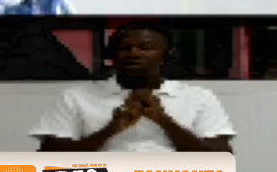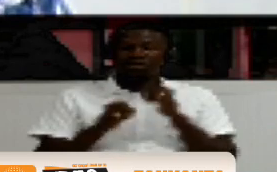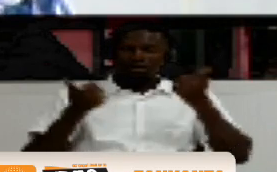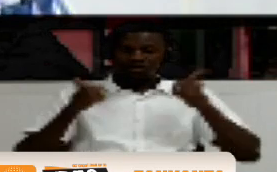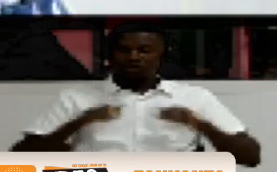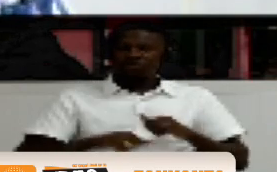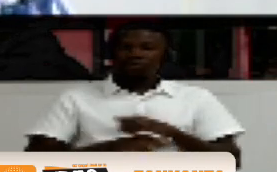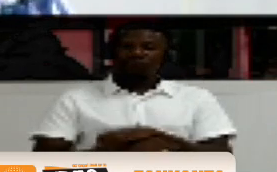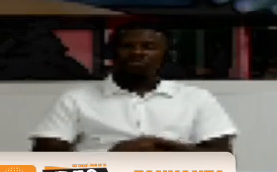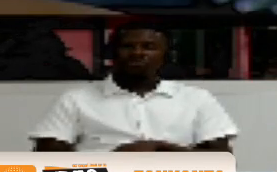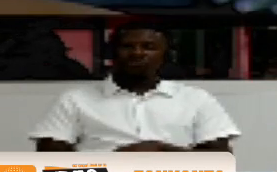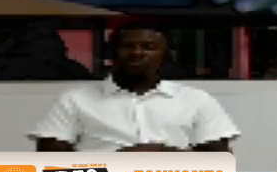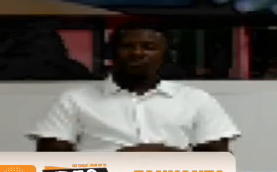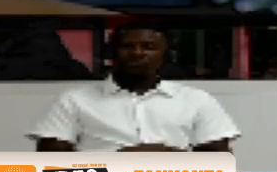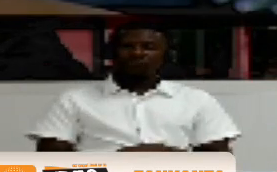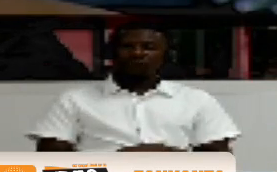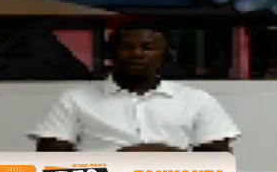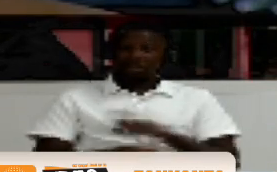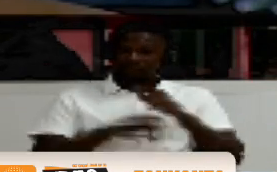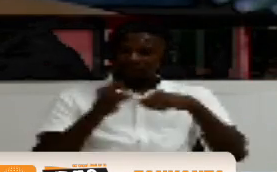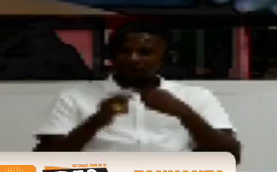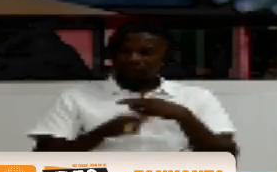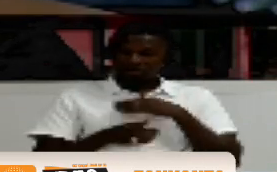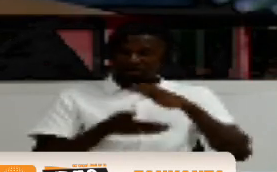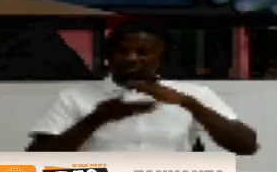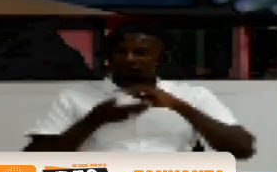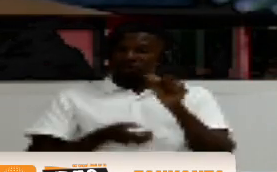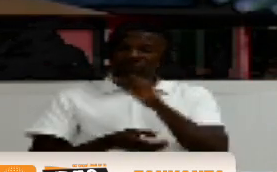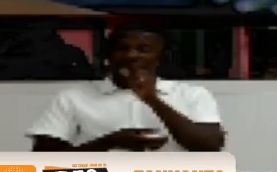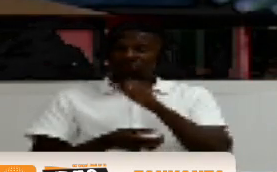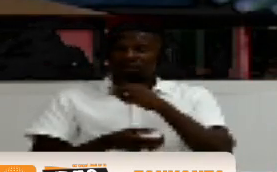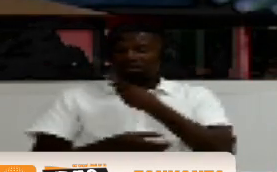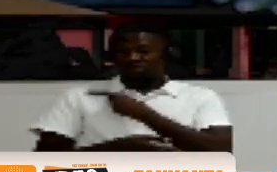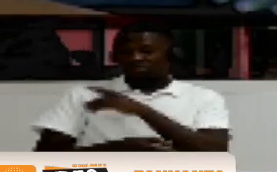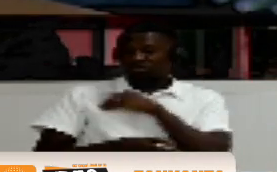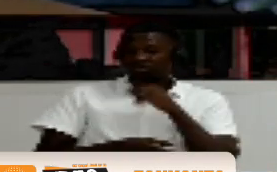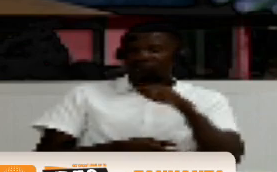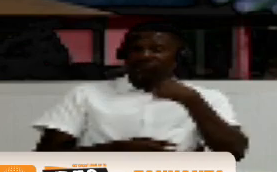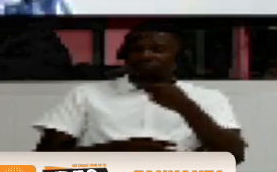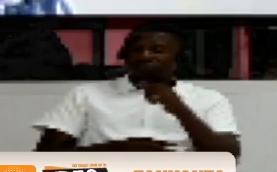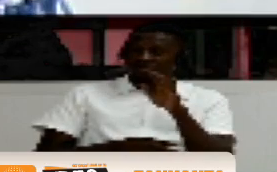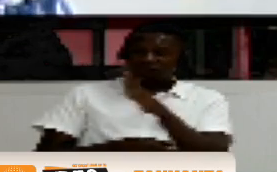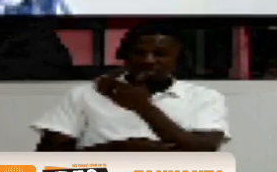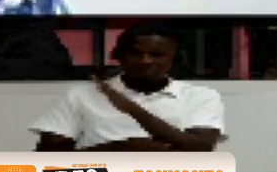And eventually, did you receive any other further treatment from anywhere?